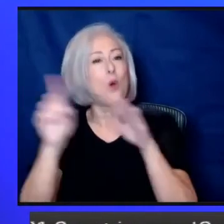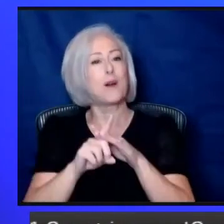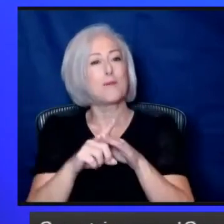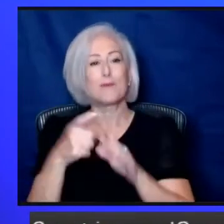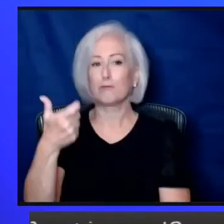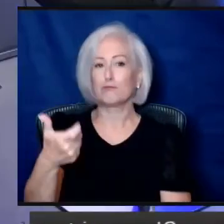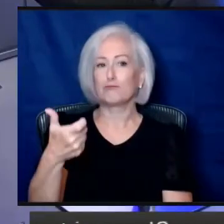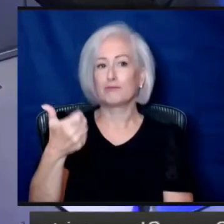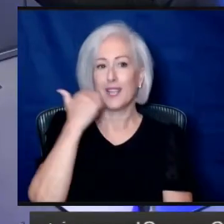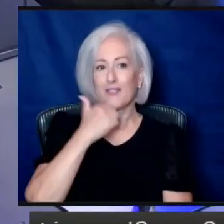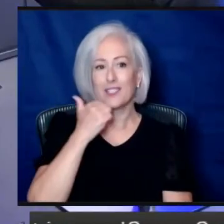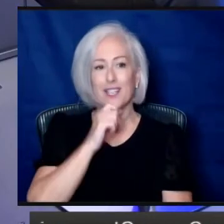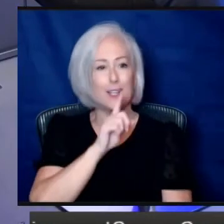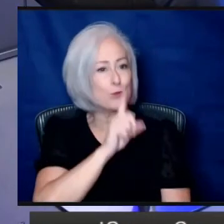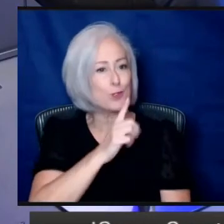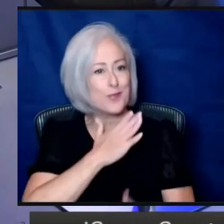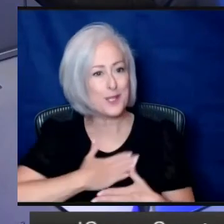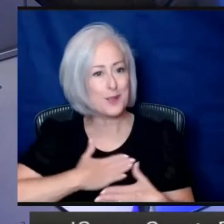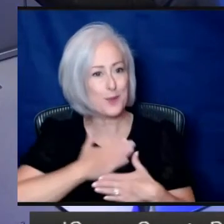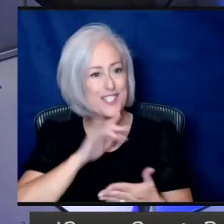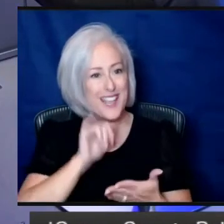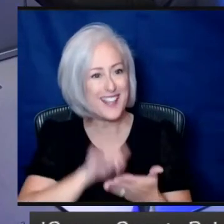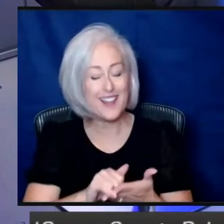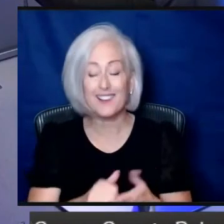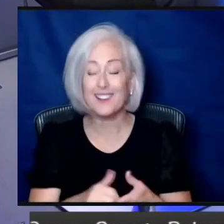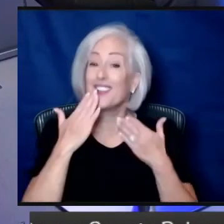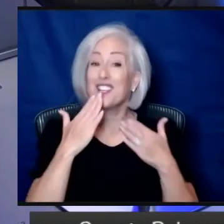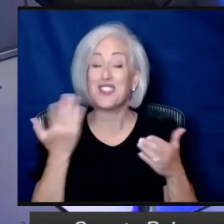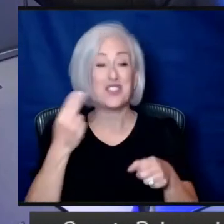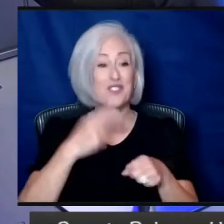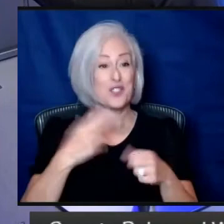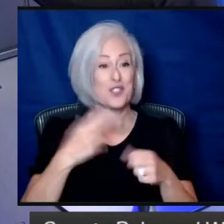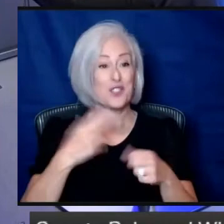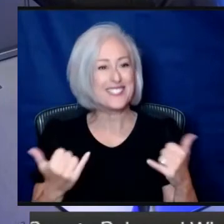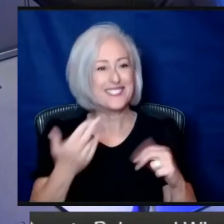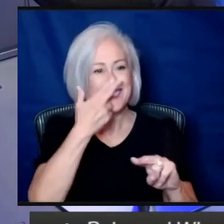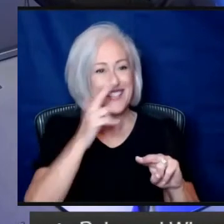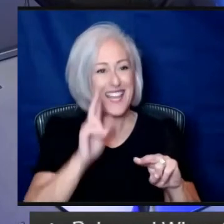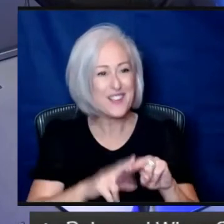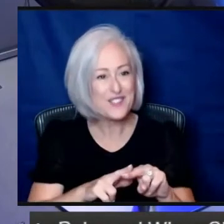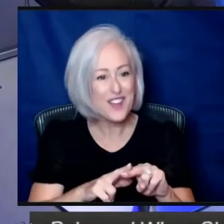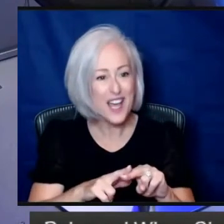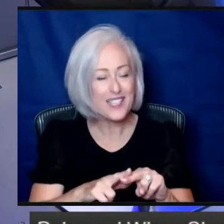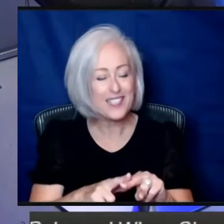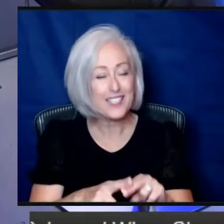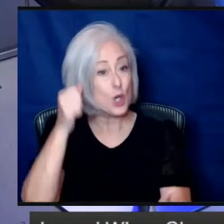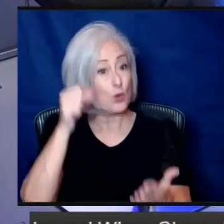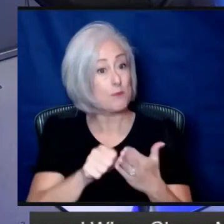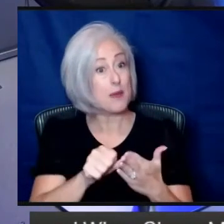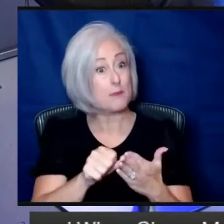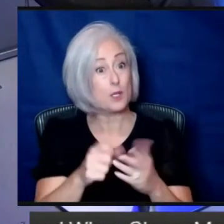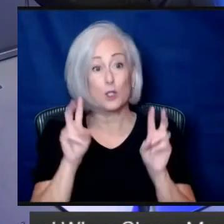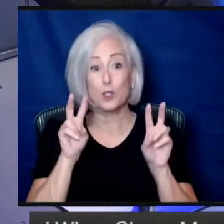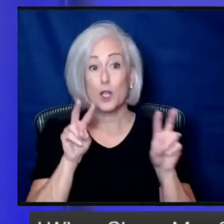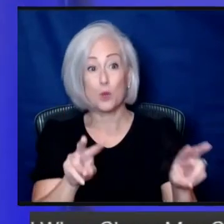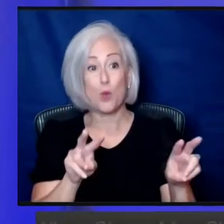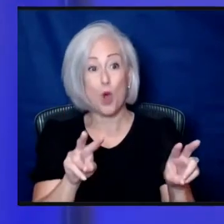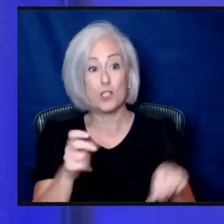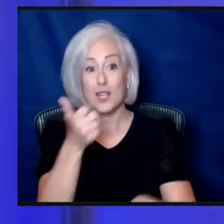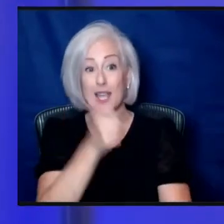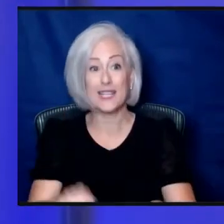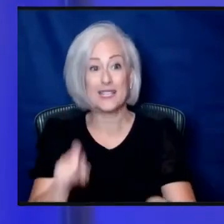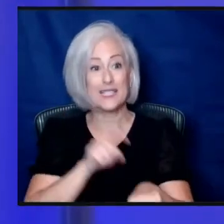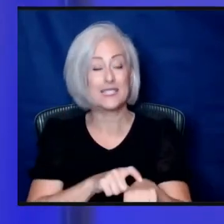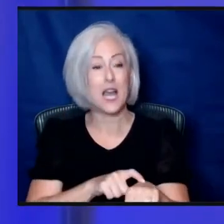appreciate it. Well, thank you for being with us today. This was fun. And remember that you can catch our shows by logging on anytime to Facebook, YouTube, and